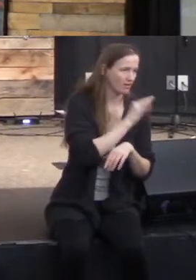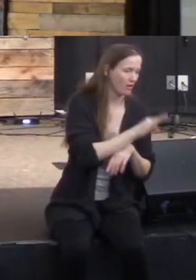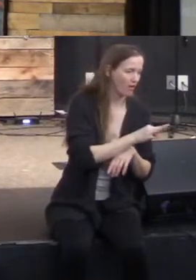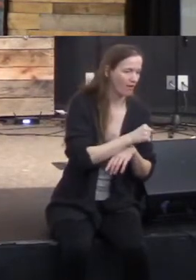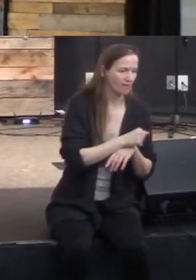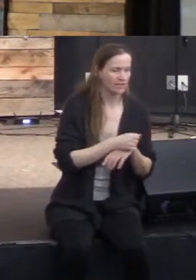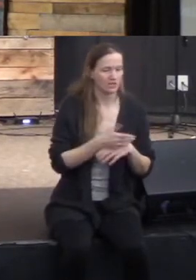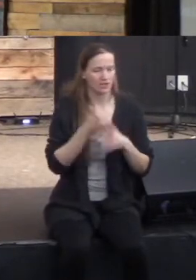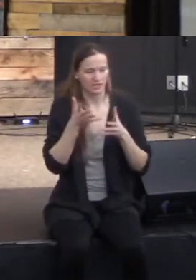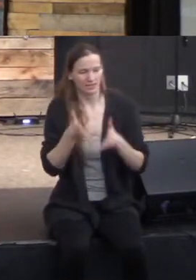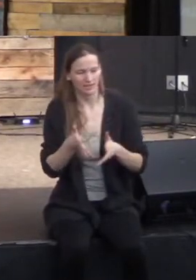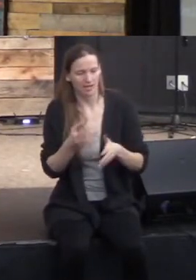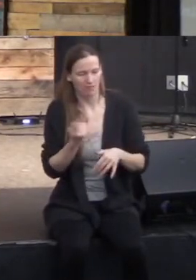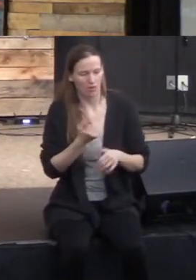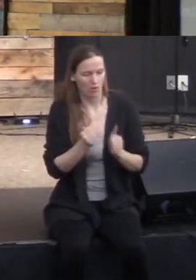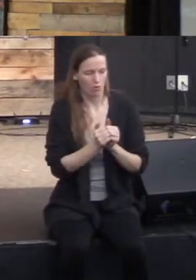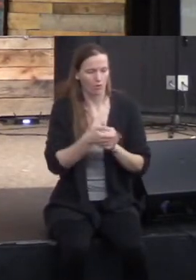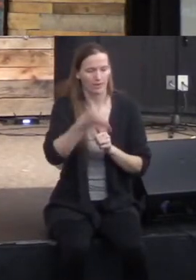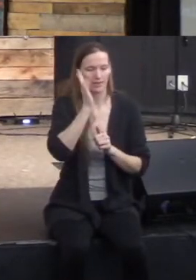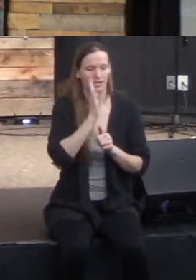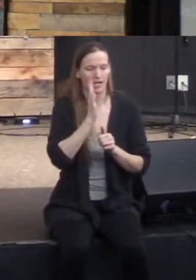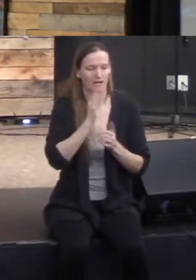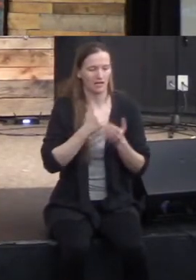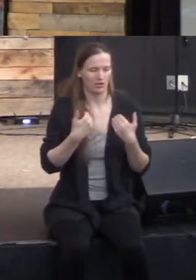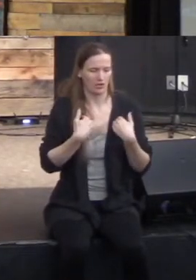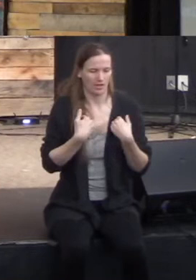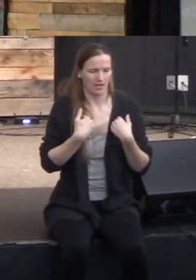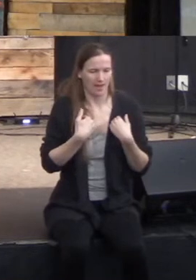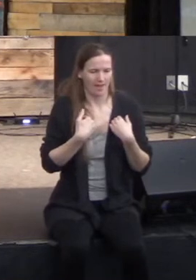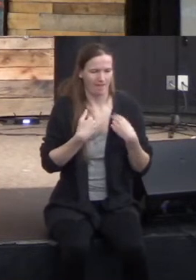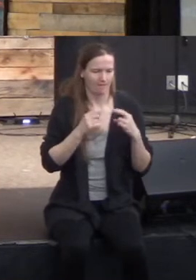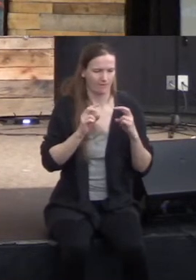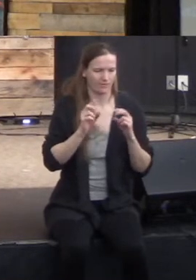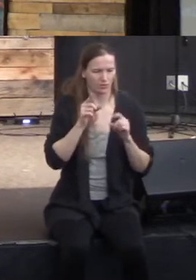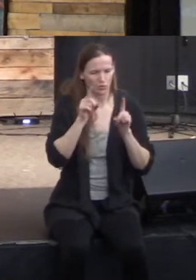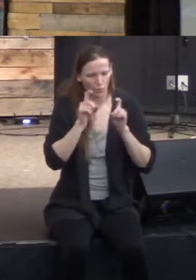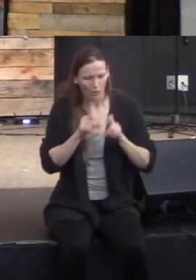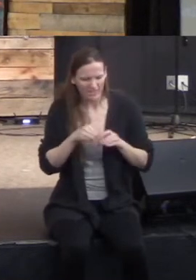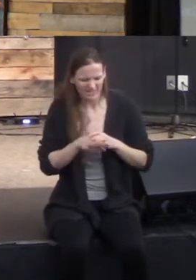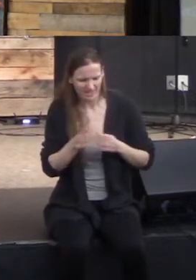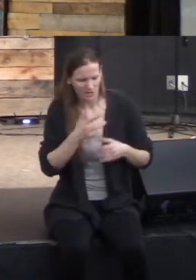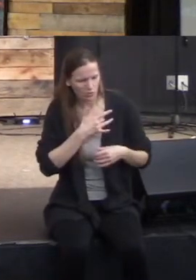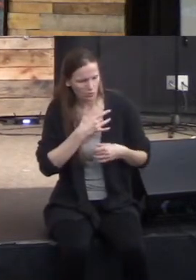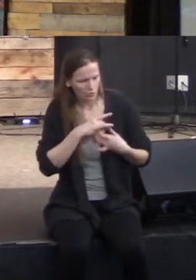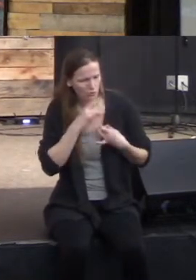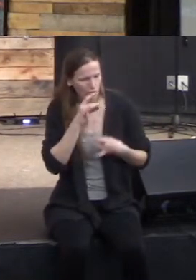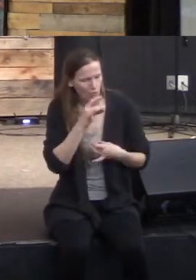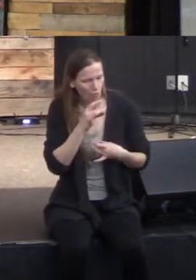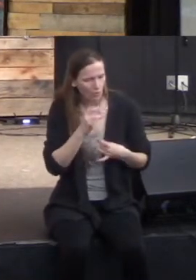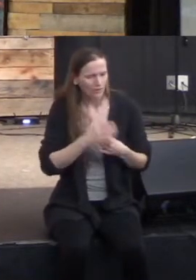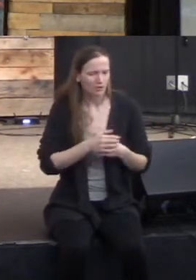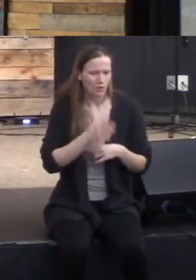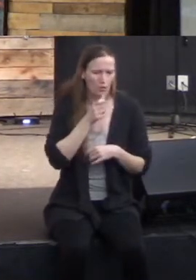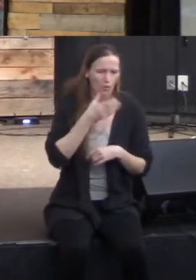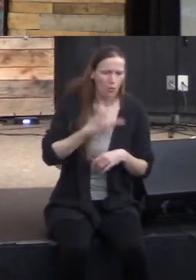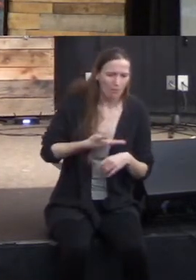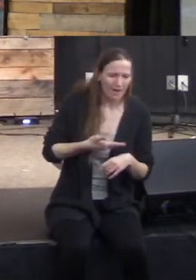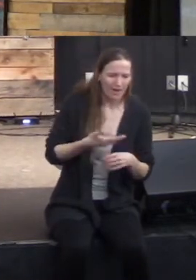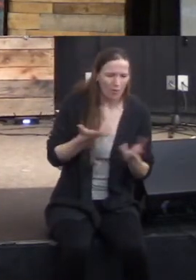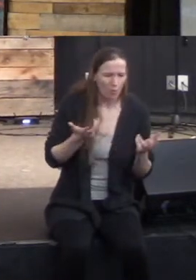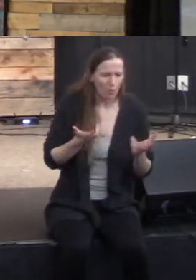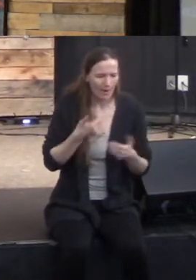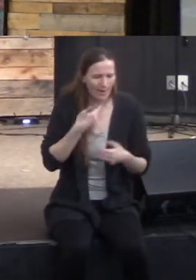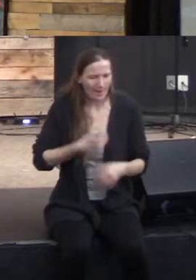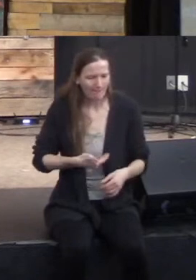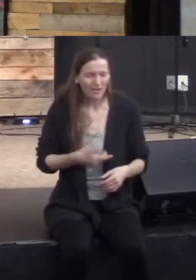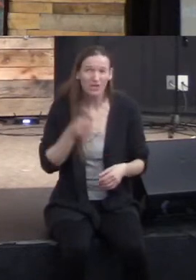and you're left with those nagging questions of your soul. God, who am I to you? What am I? Do you love me as I